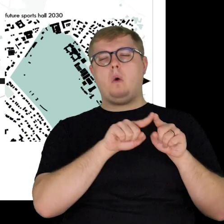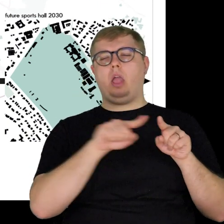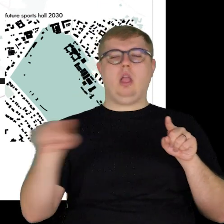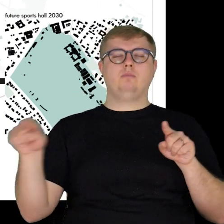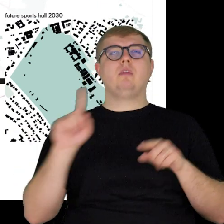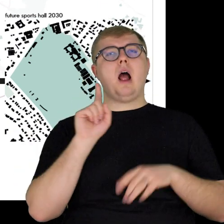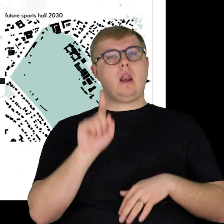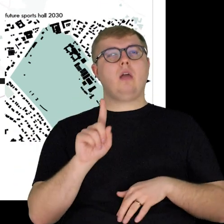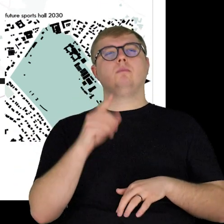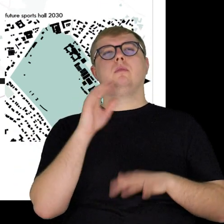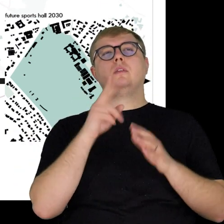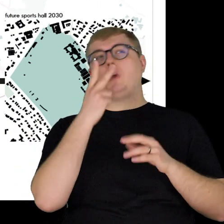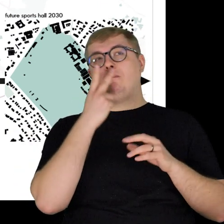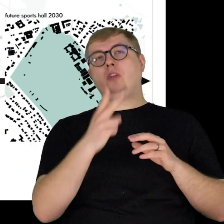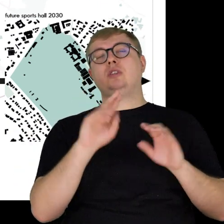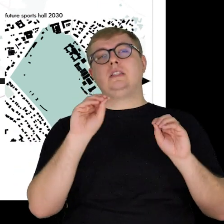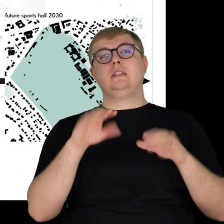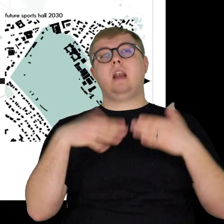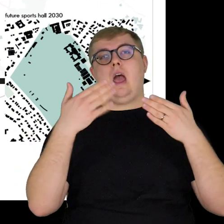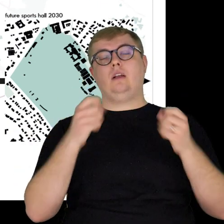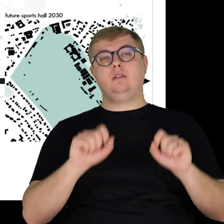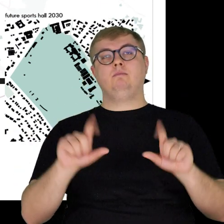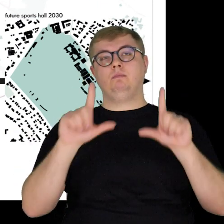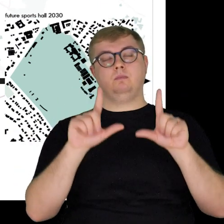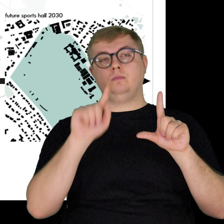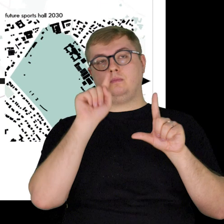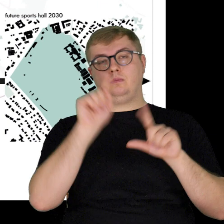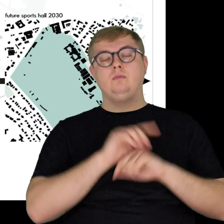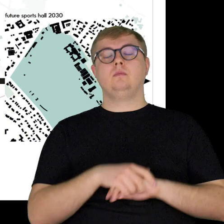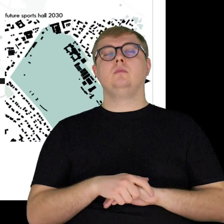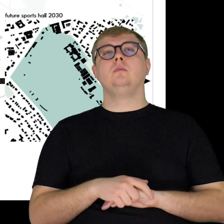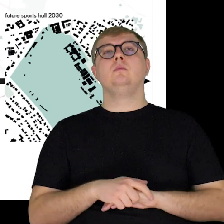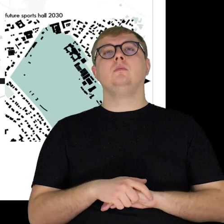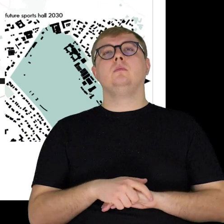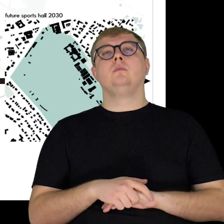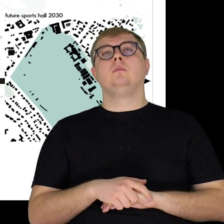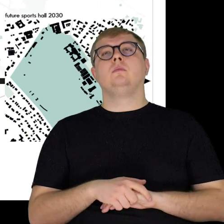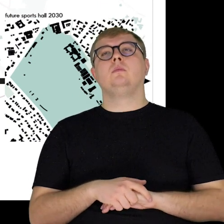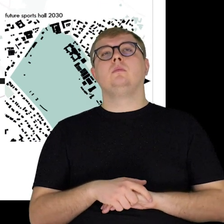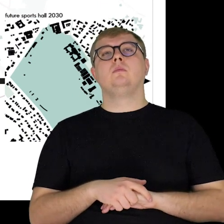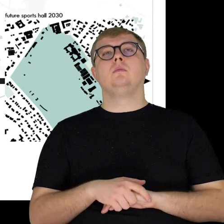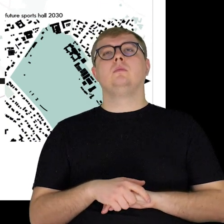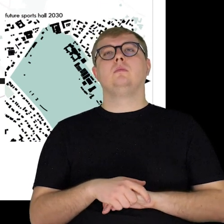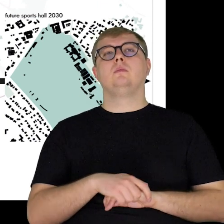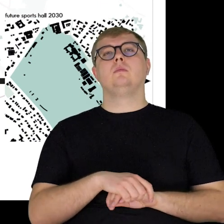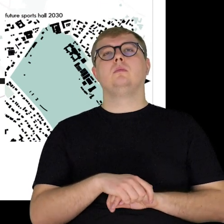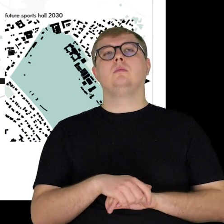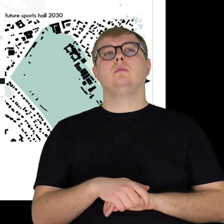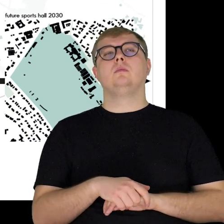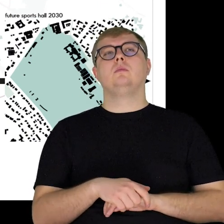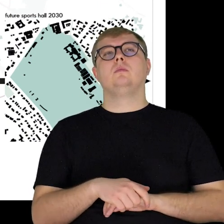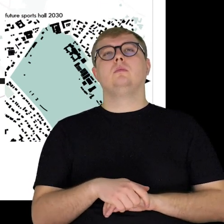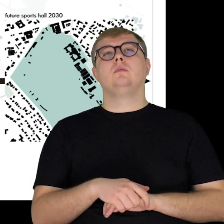in front of you, you can see underneath it, you can see five